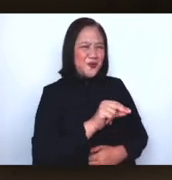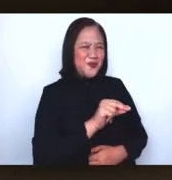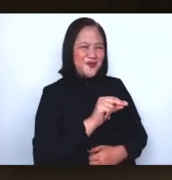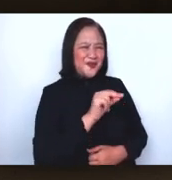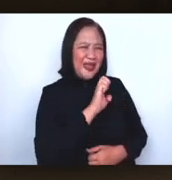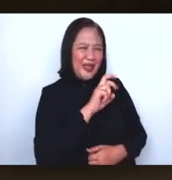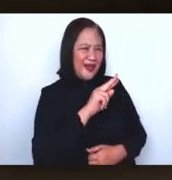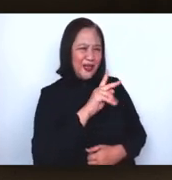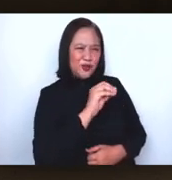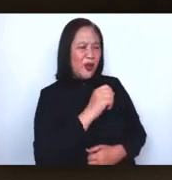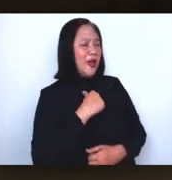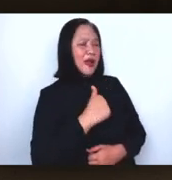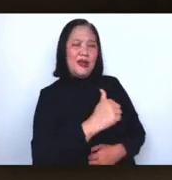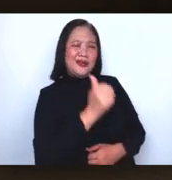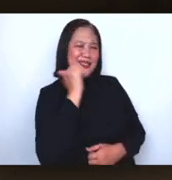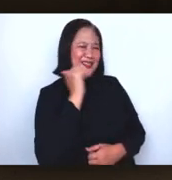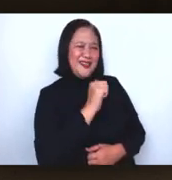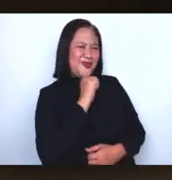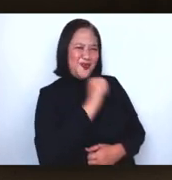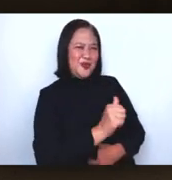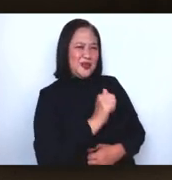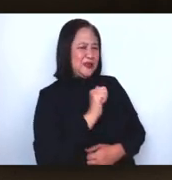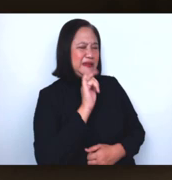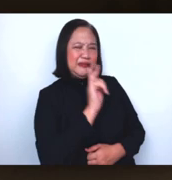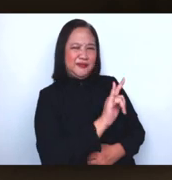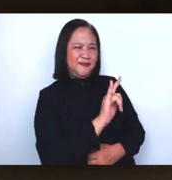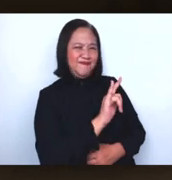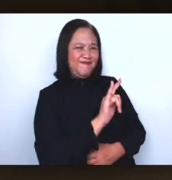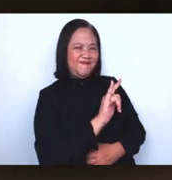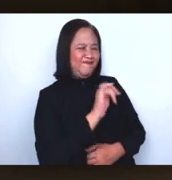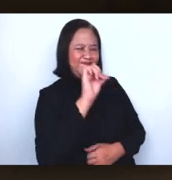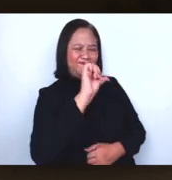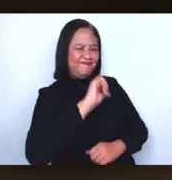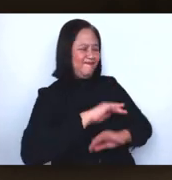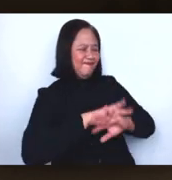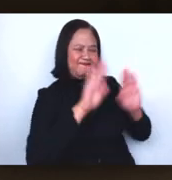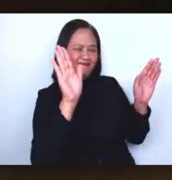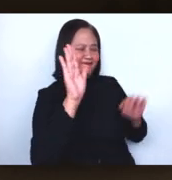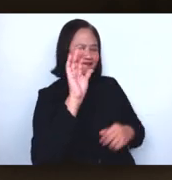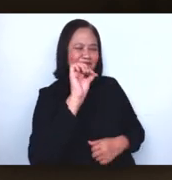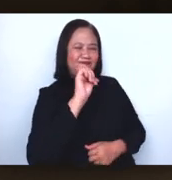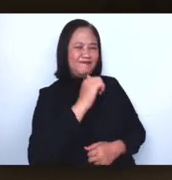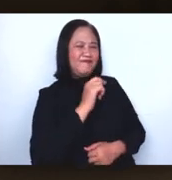Ernesto. I don't love you now.